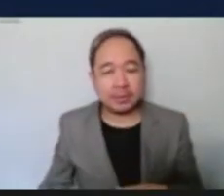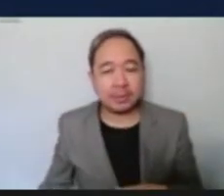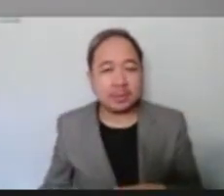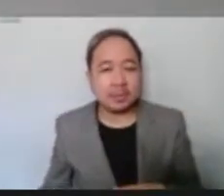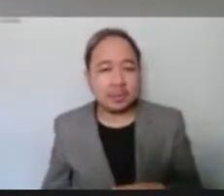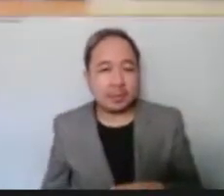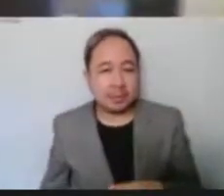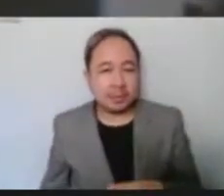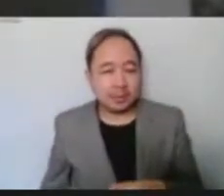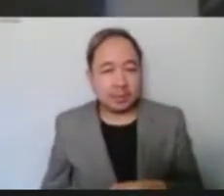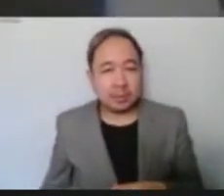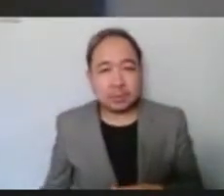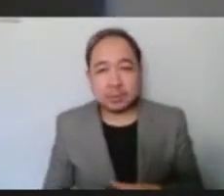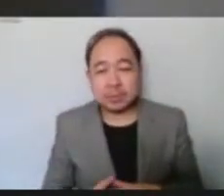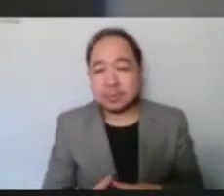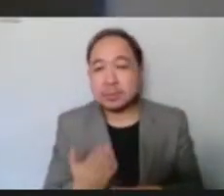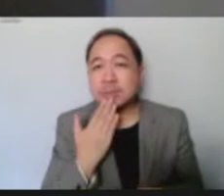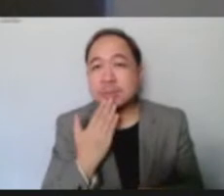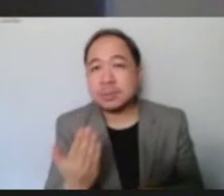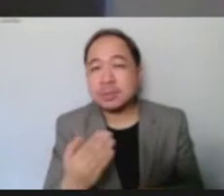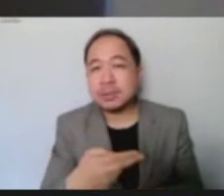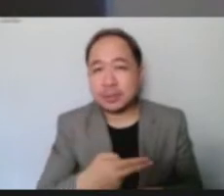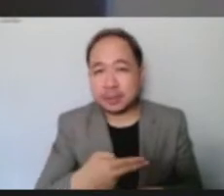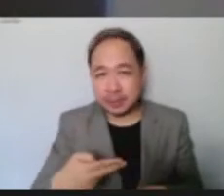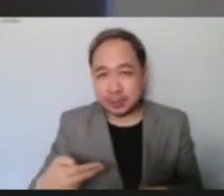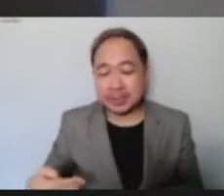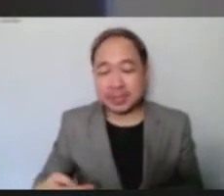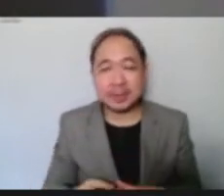thank you distinguished delegate from Indonesia